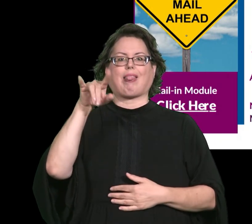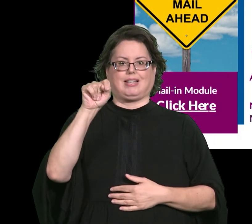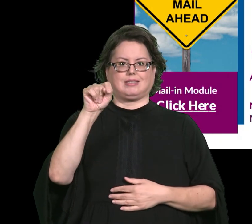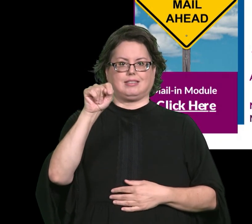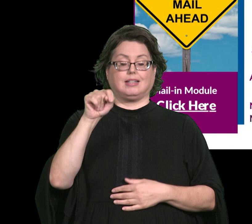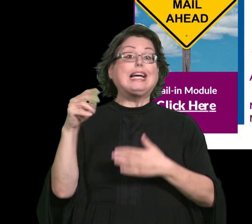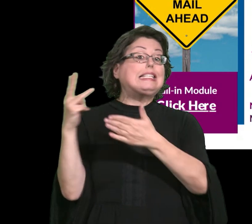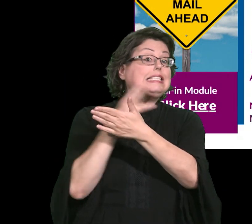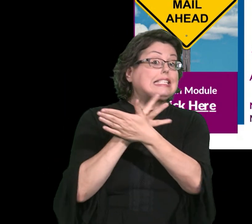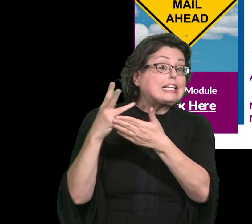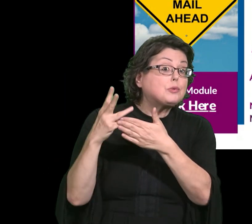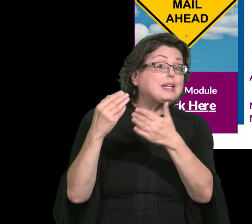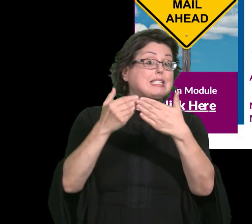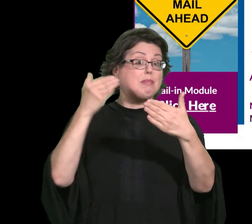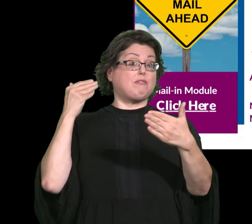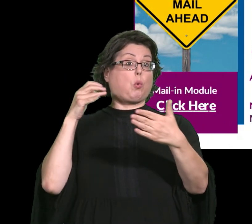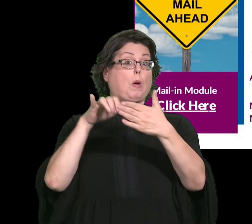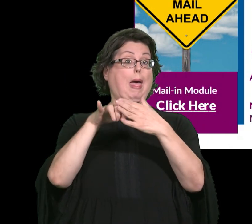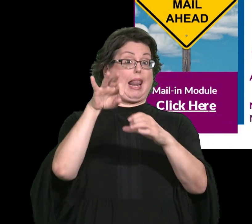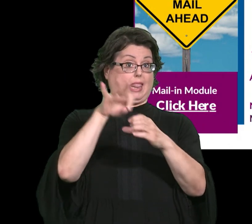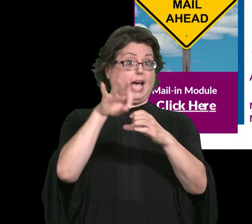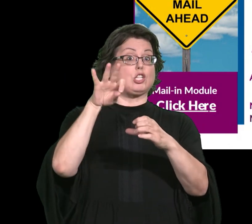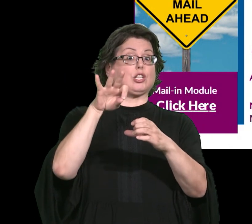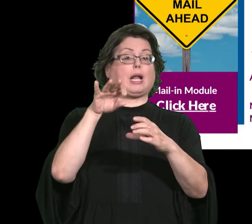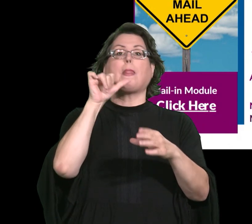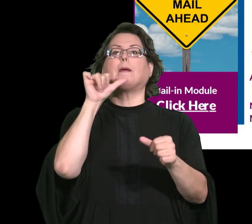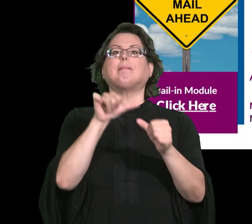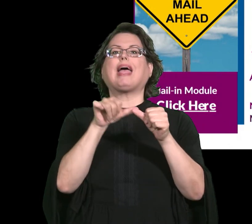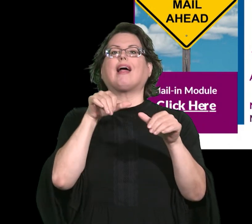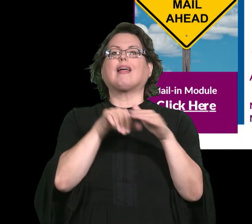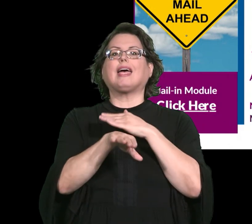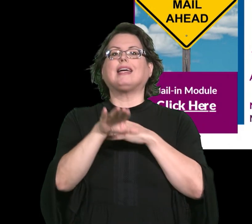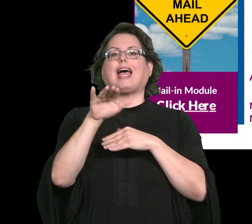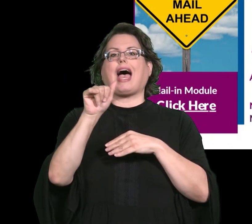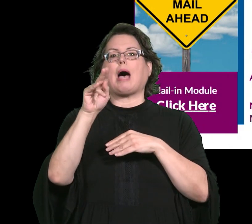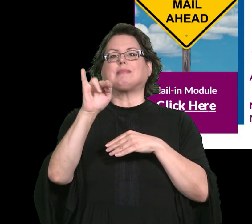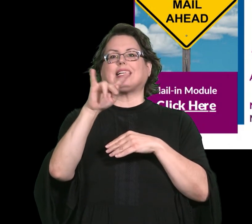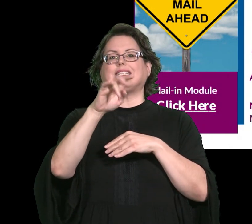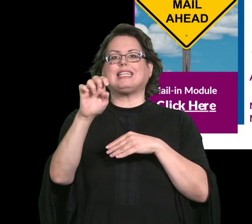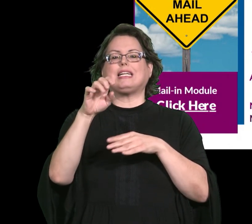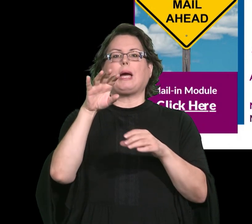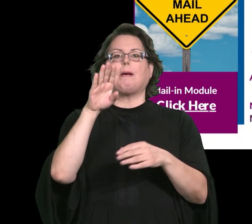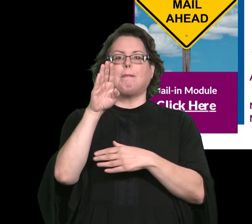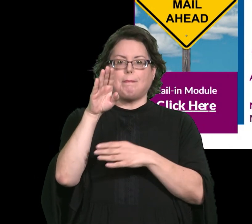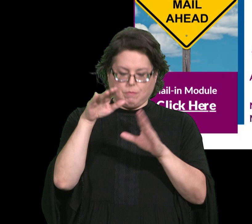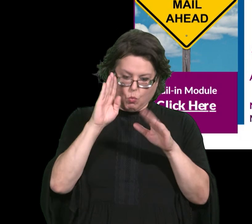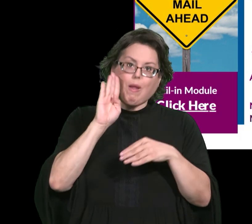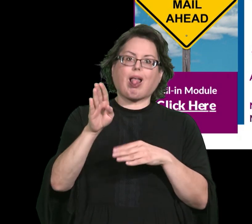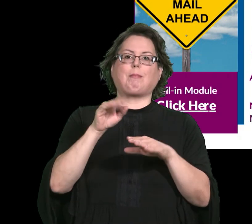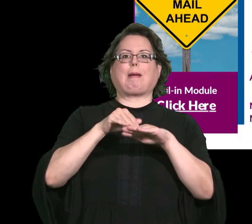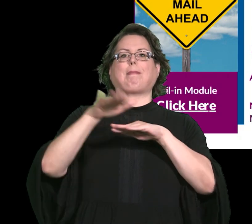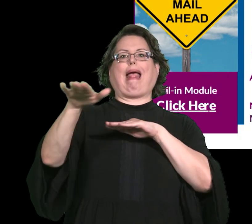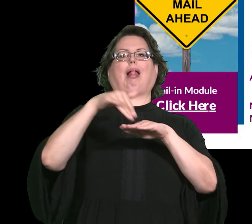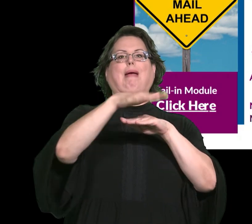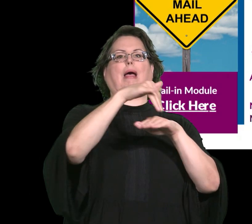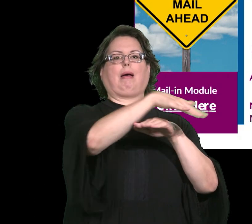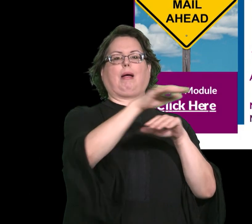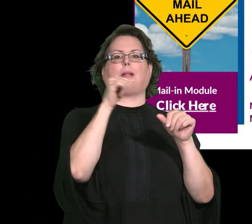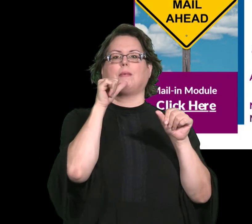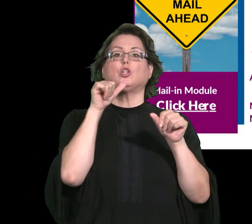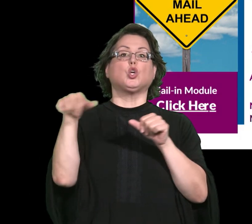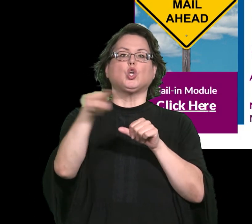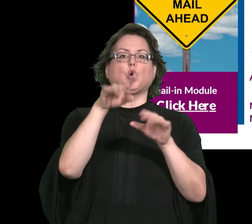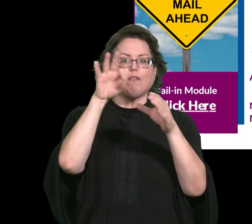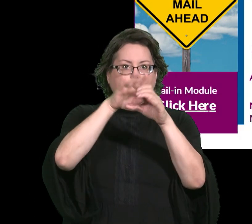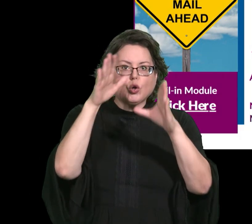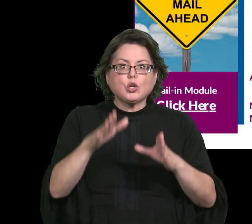weeks before the election, the mail-in absentee ballots will be mailed to voters. And as soon as you receive it, you should